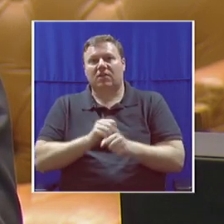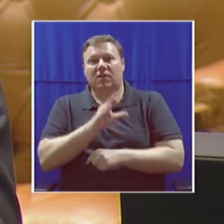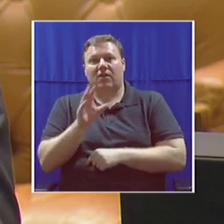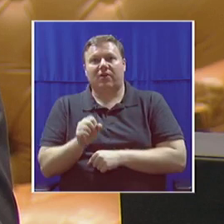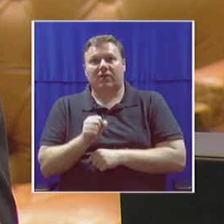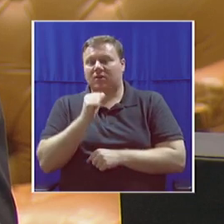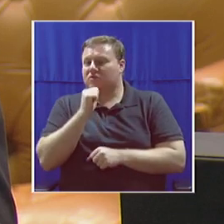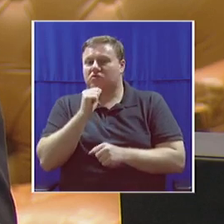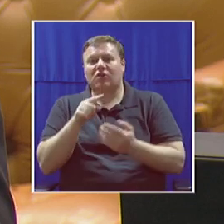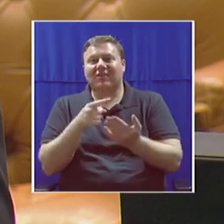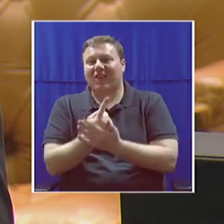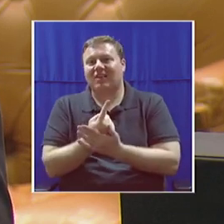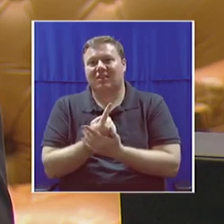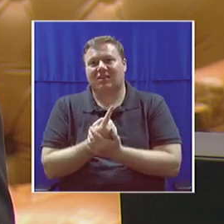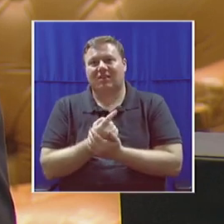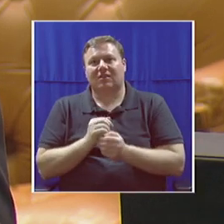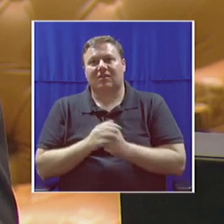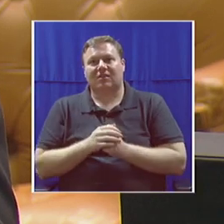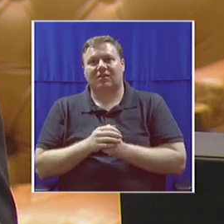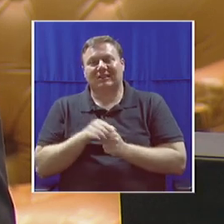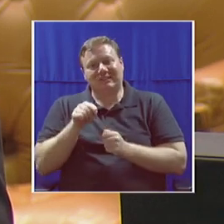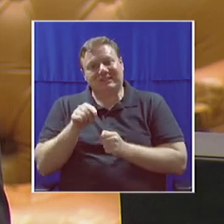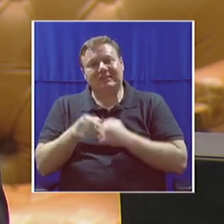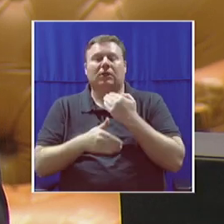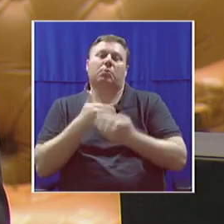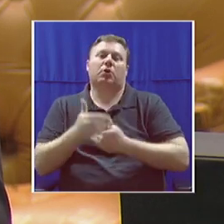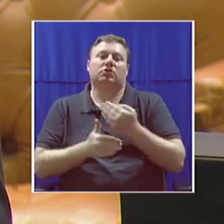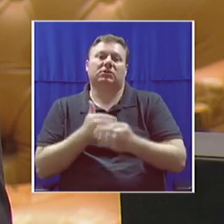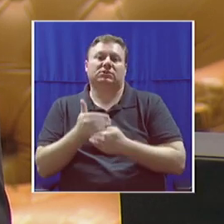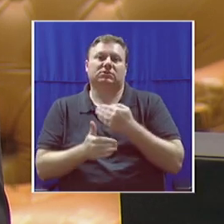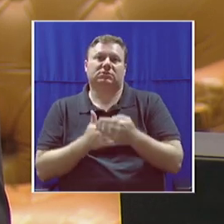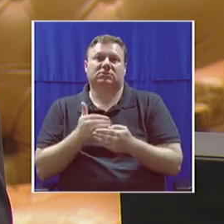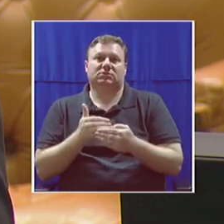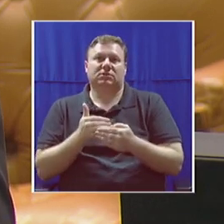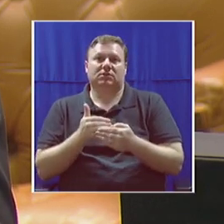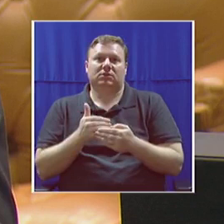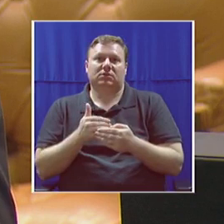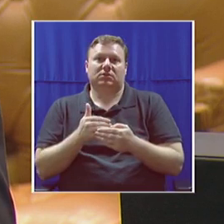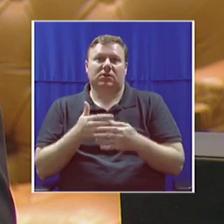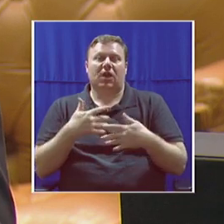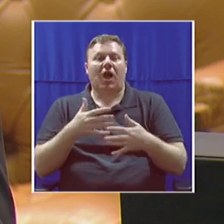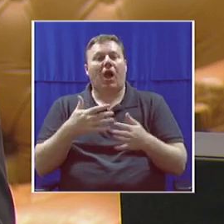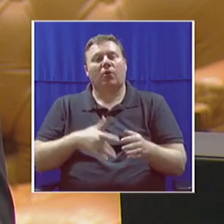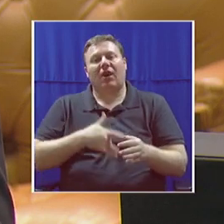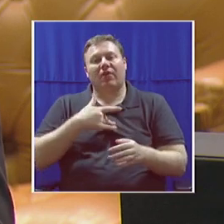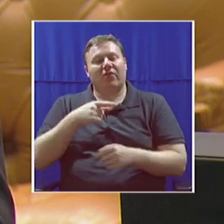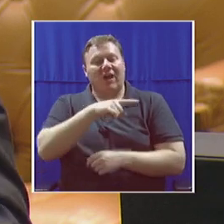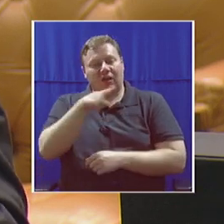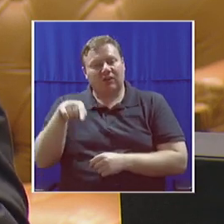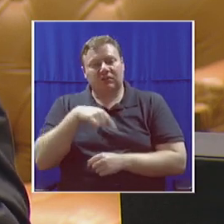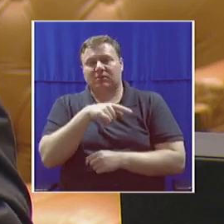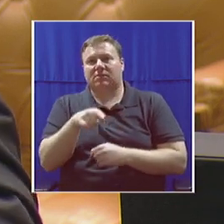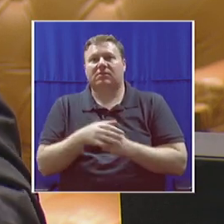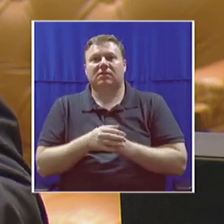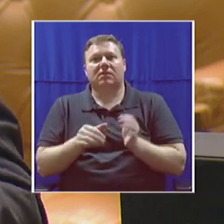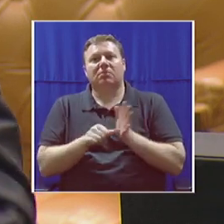an event it is a process that is going to outlive both of us what is important